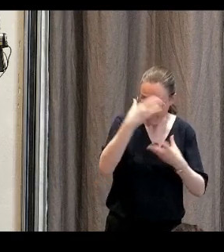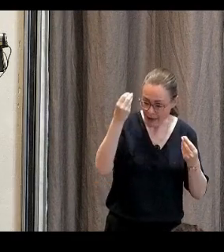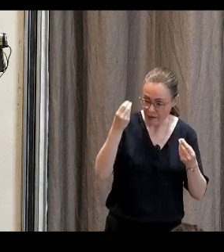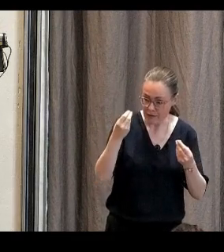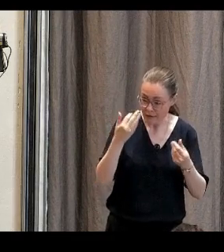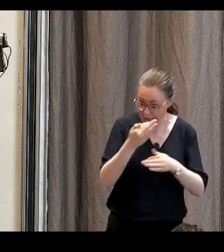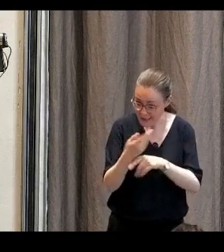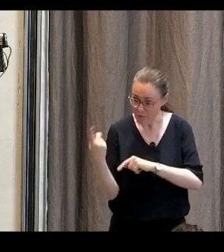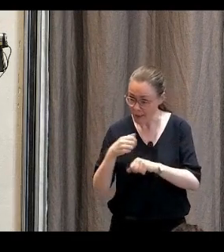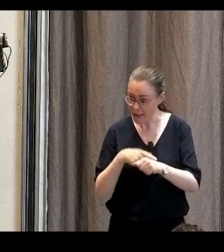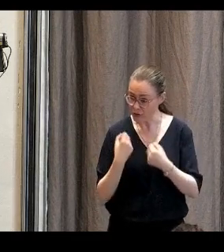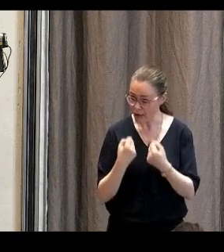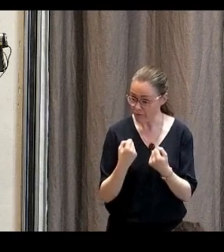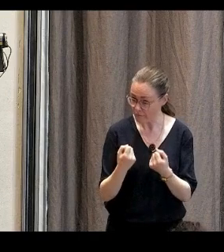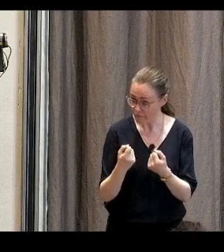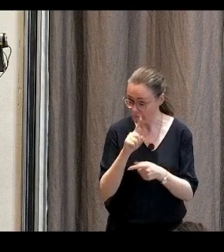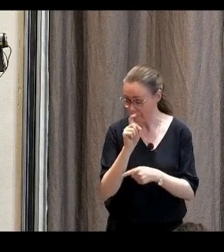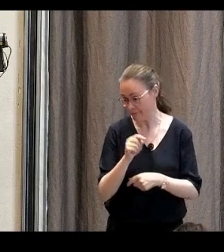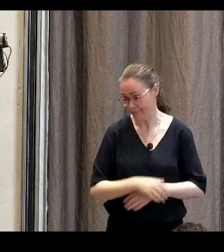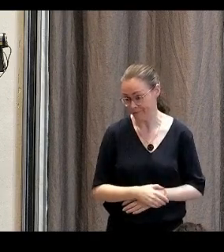back behind the wheel of a car.